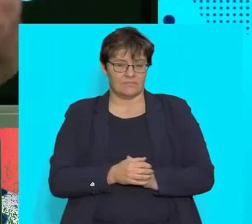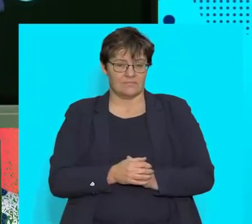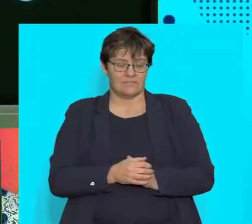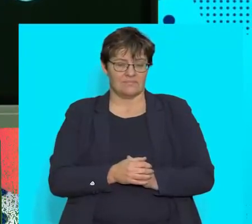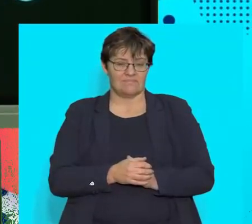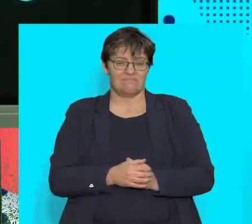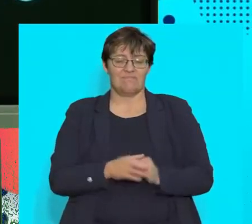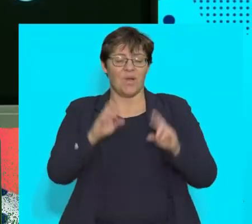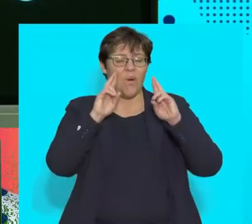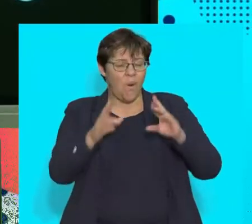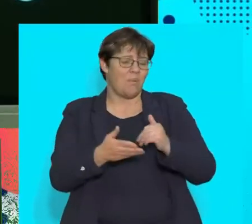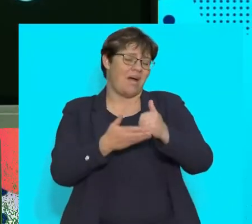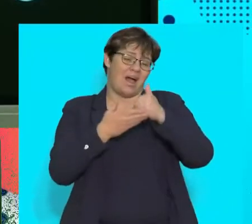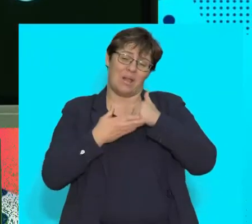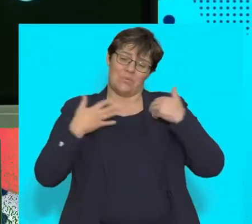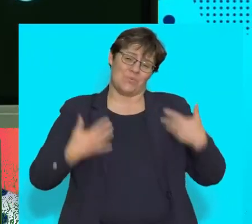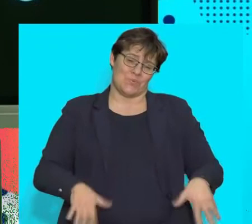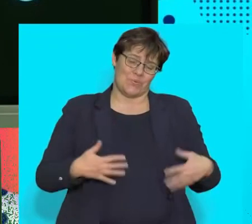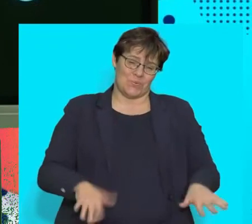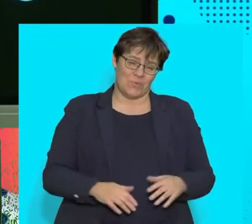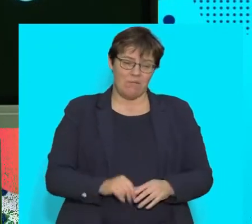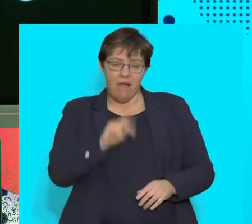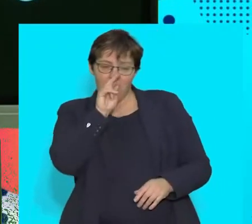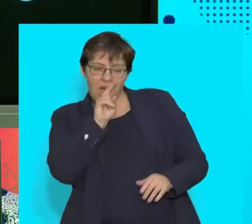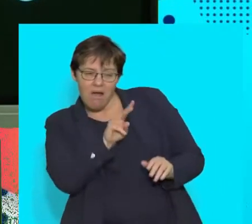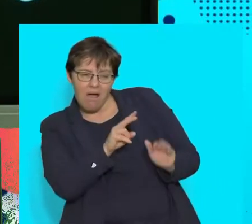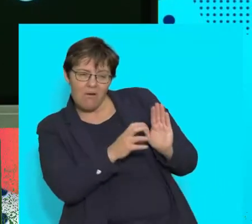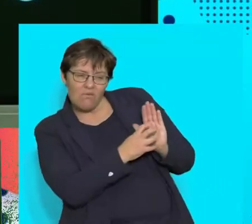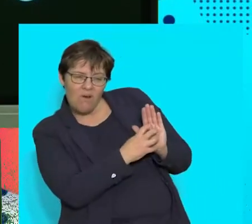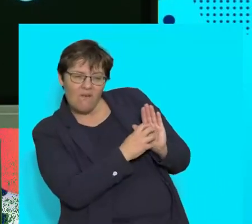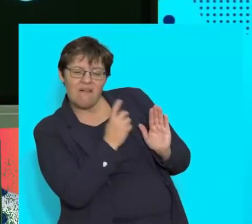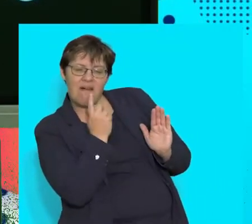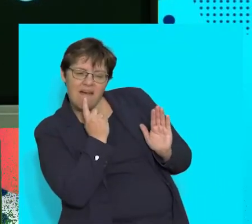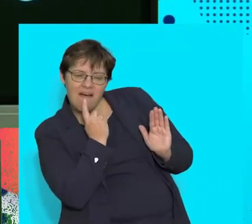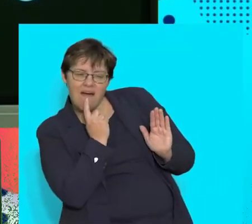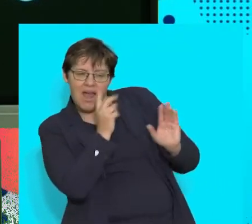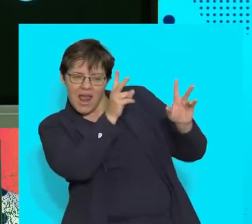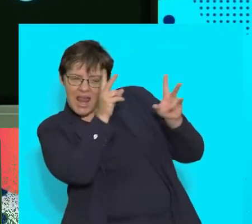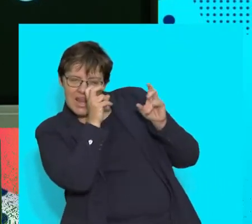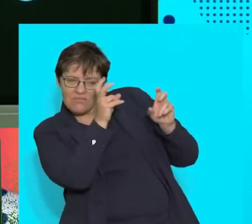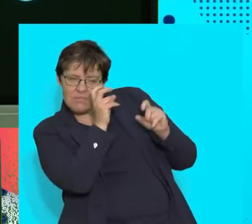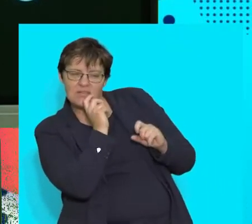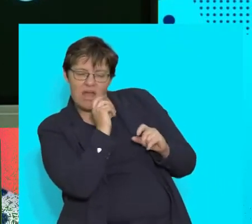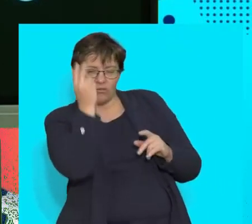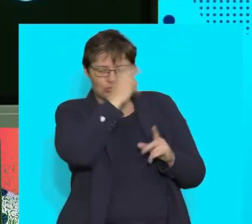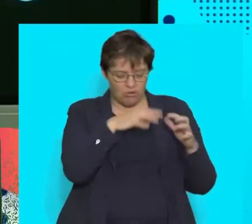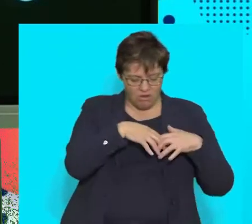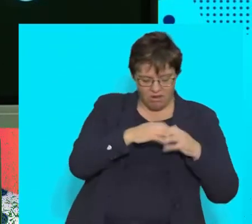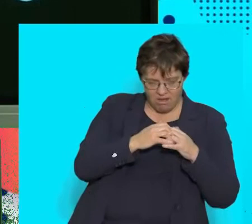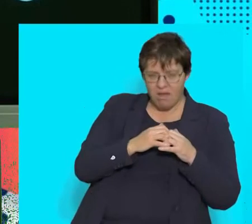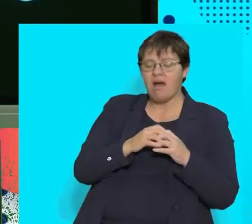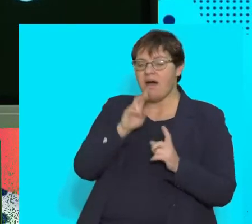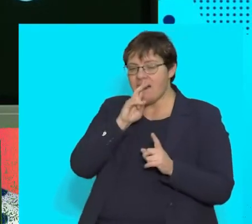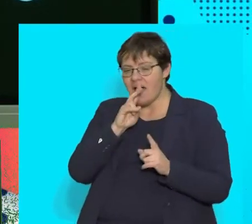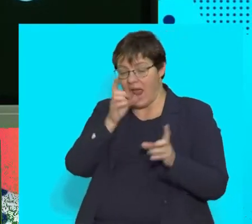hope this has helped us to look at graphs, to sketch them, to draw them accurately, to extract information from